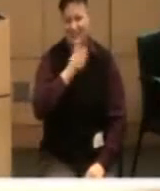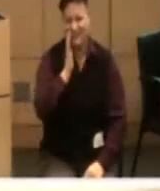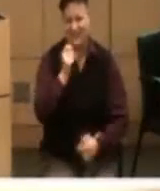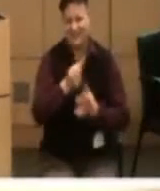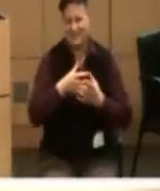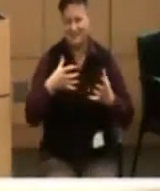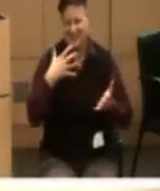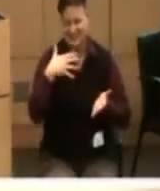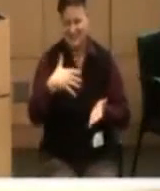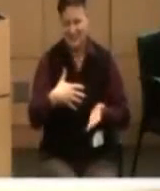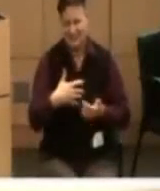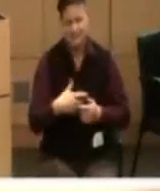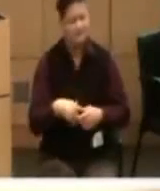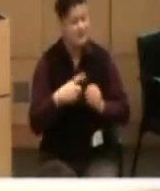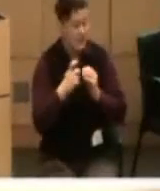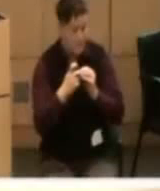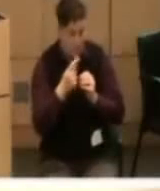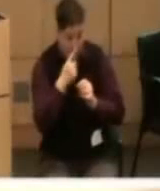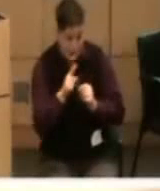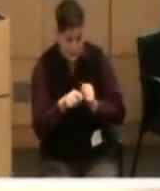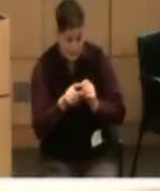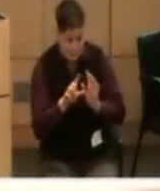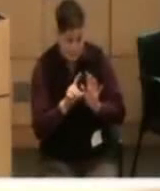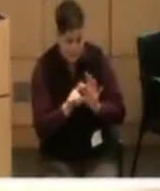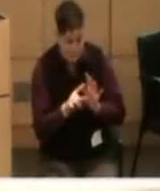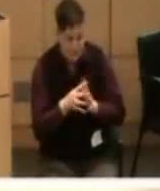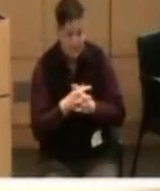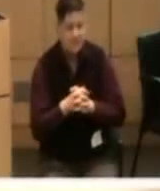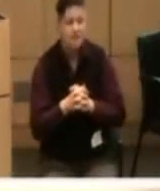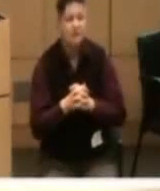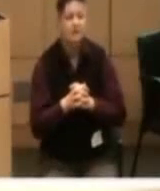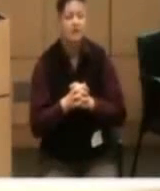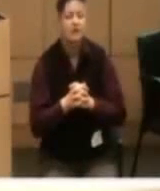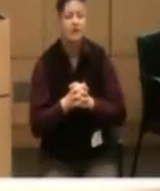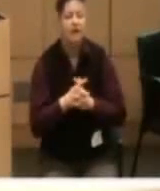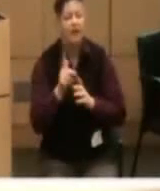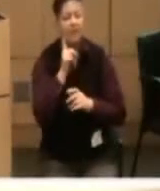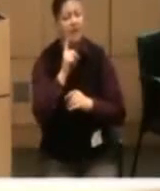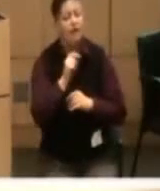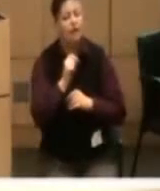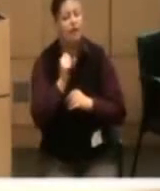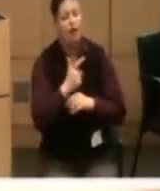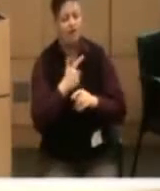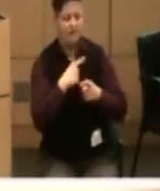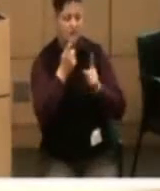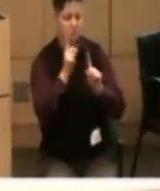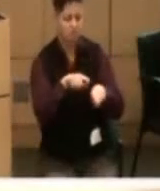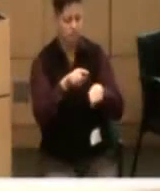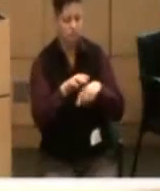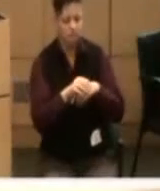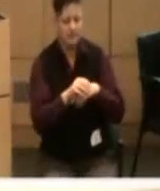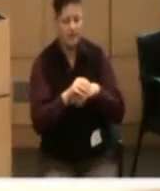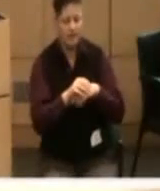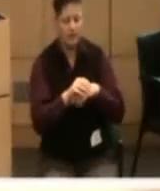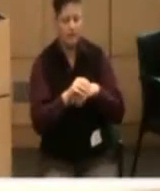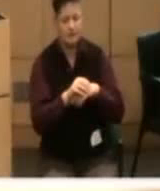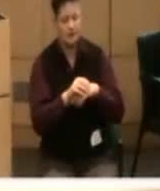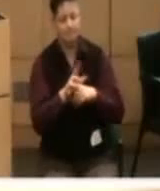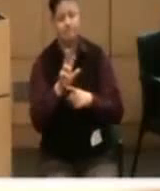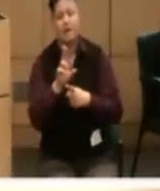more question, I hope you don't mind, is on. I think everyone agrees that there's an unknown